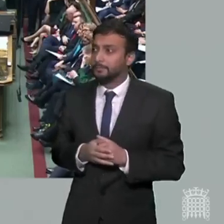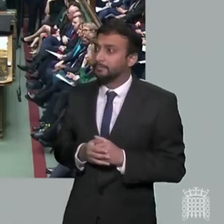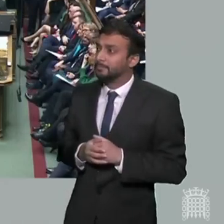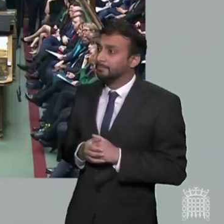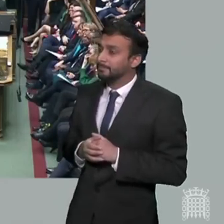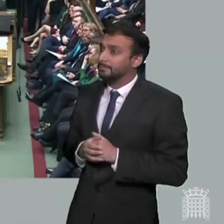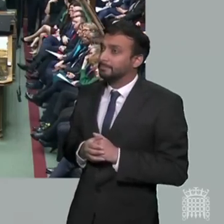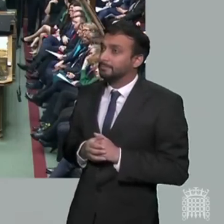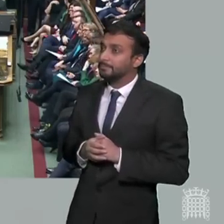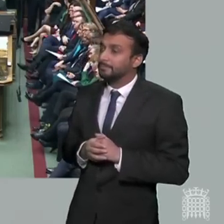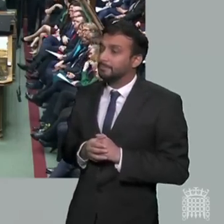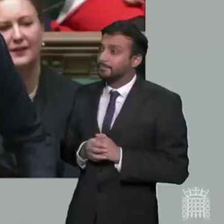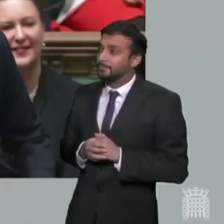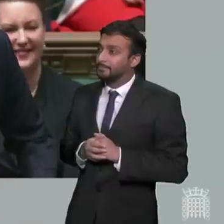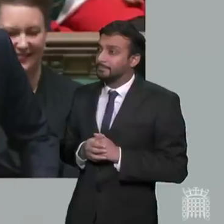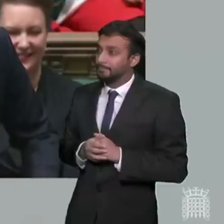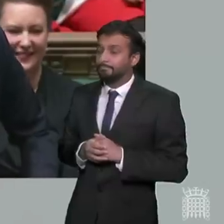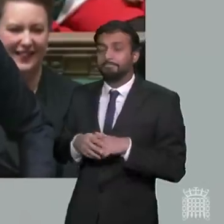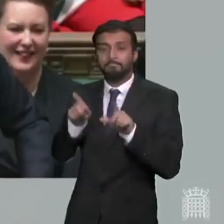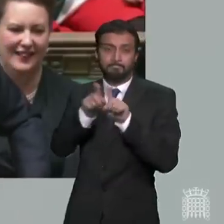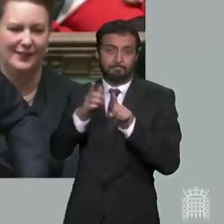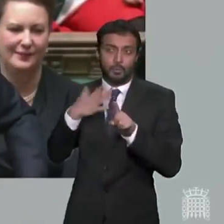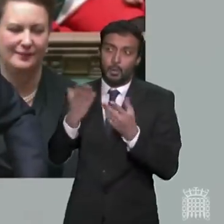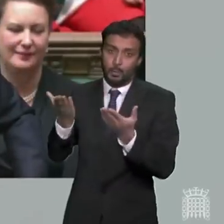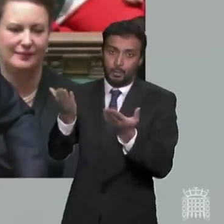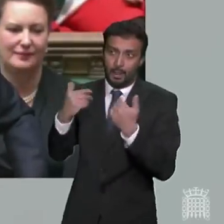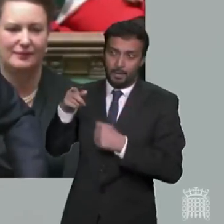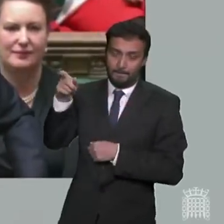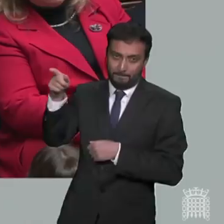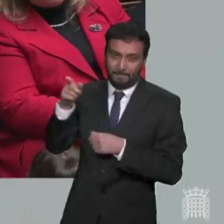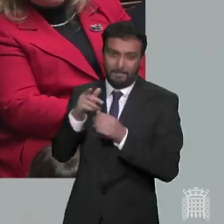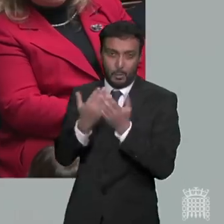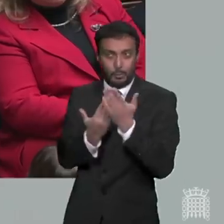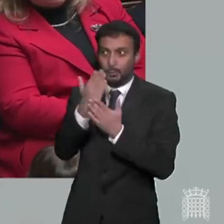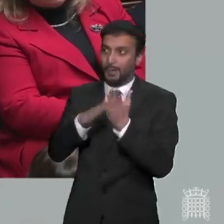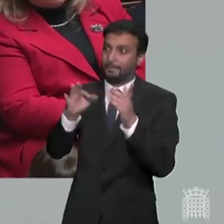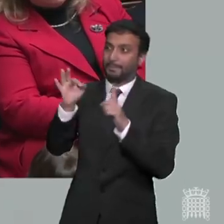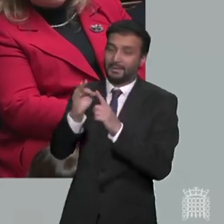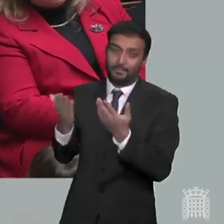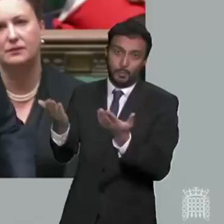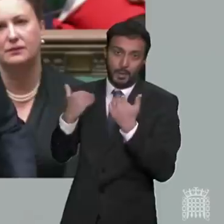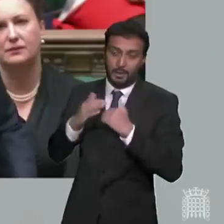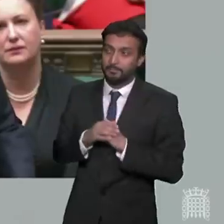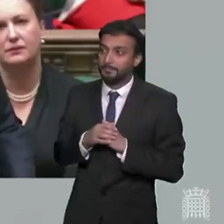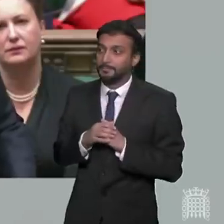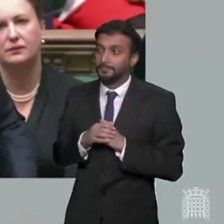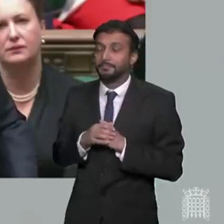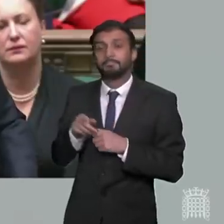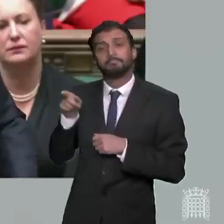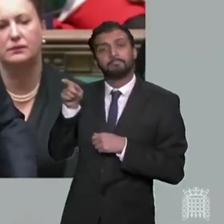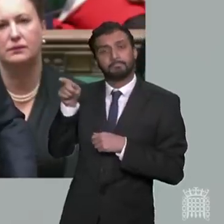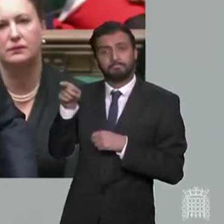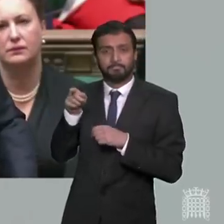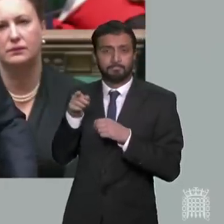Mr Speaker, let me start by also welcoming the Honourable Lady to her place. Now, the Honourable Gentleman comes here every week, and I know he's